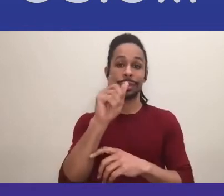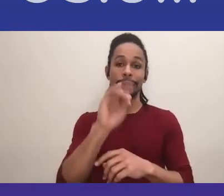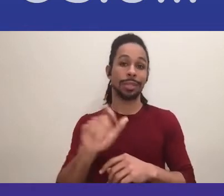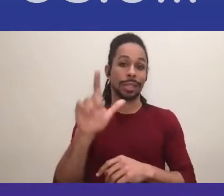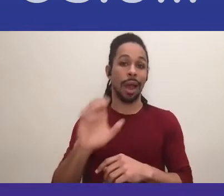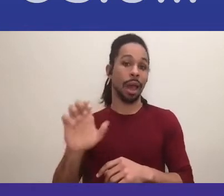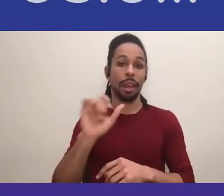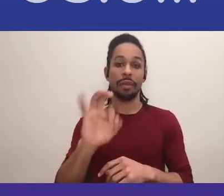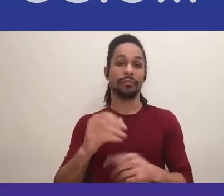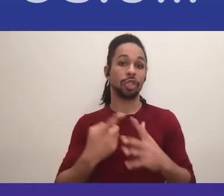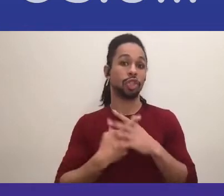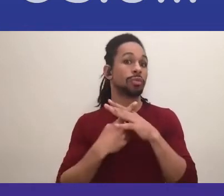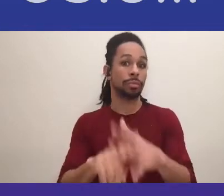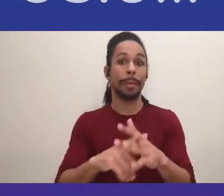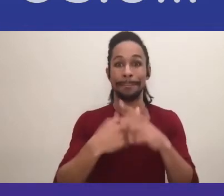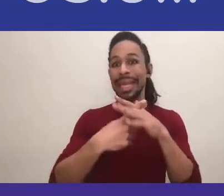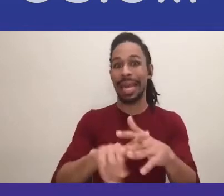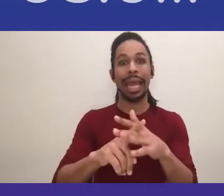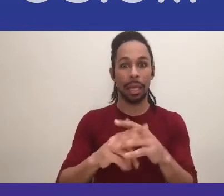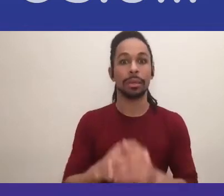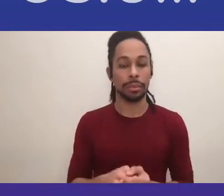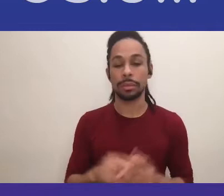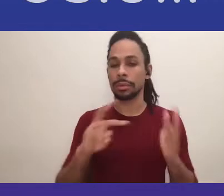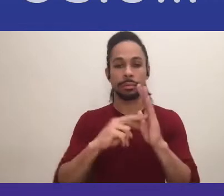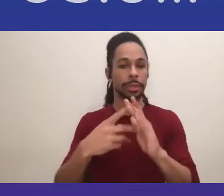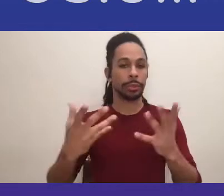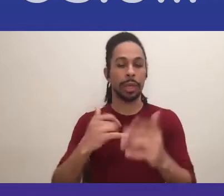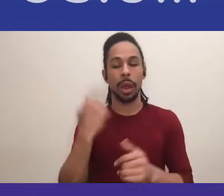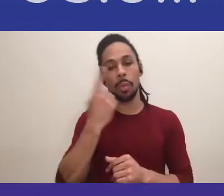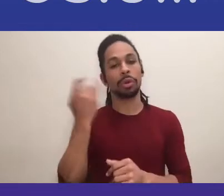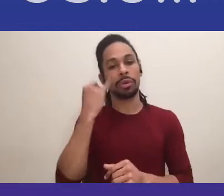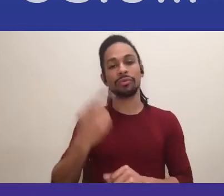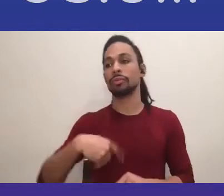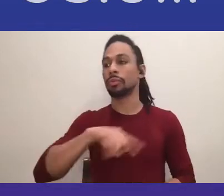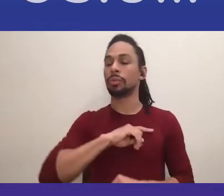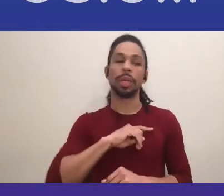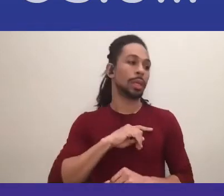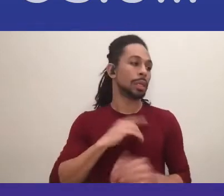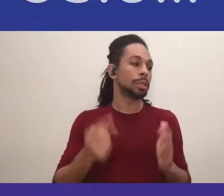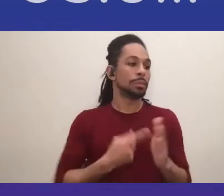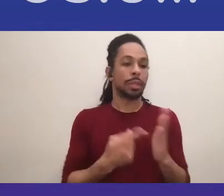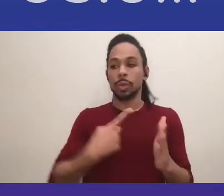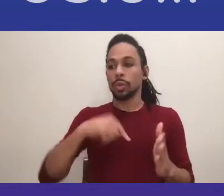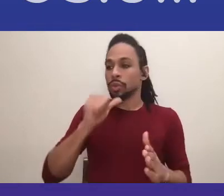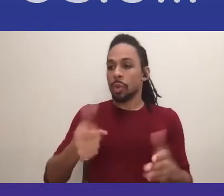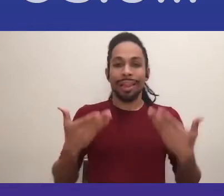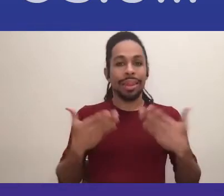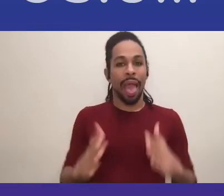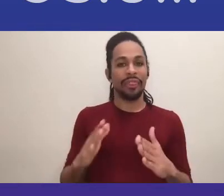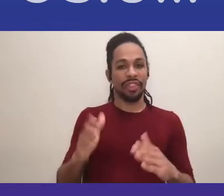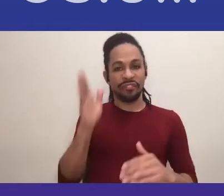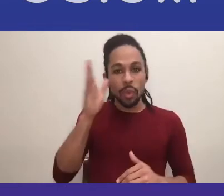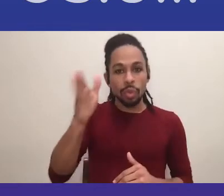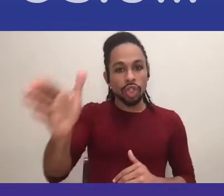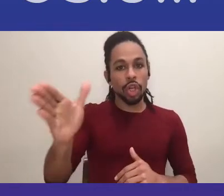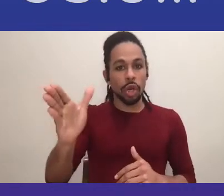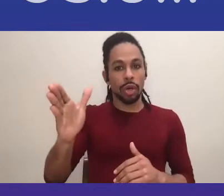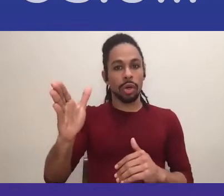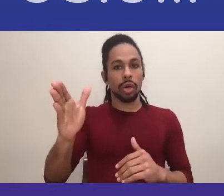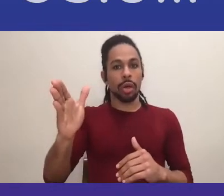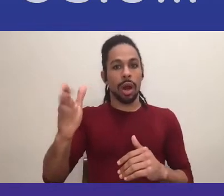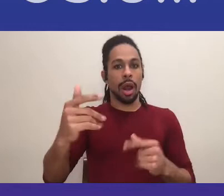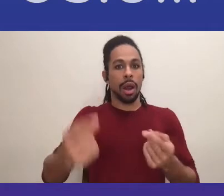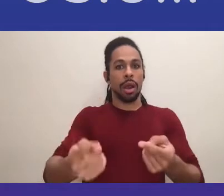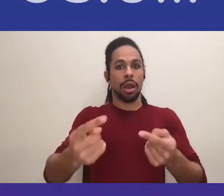I wonder if sometimes we are not letting the future come through because right at the